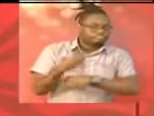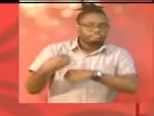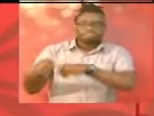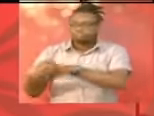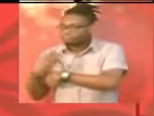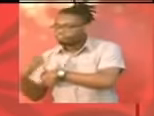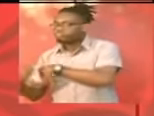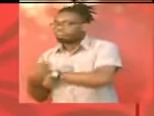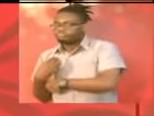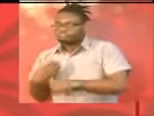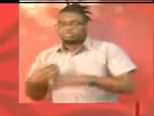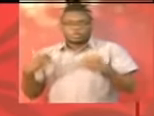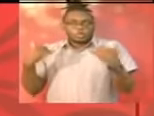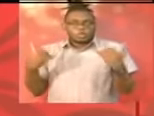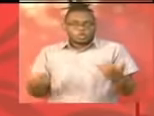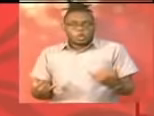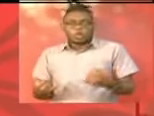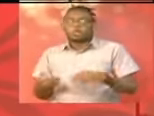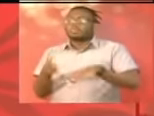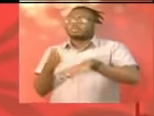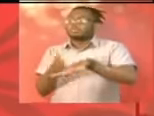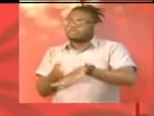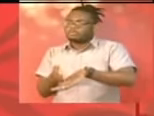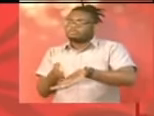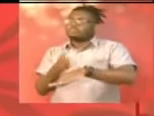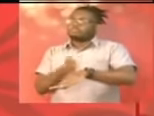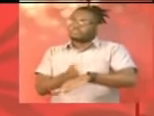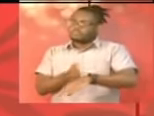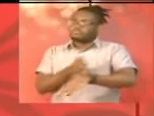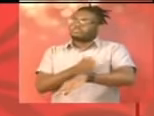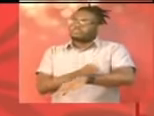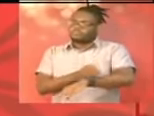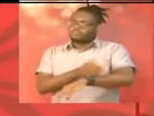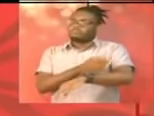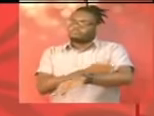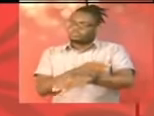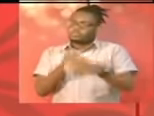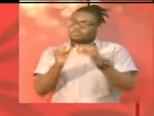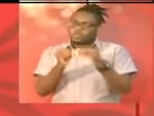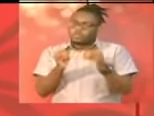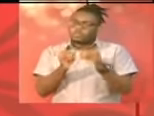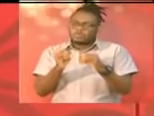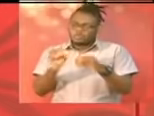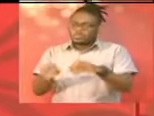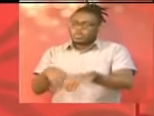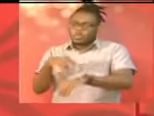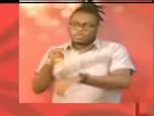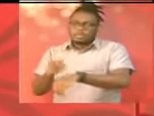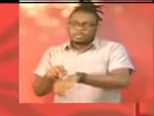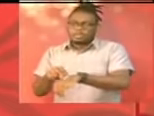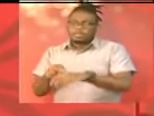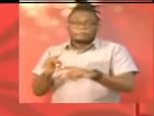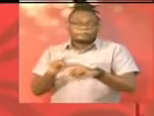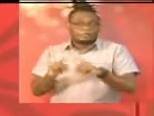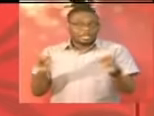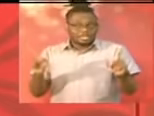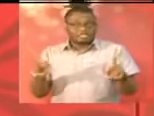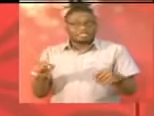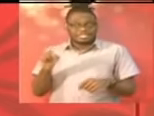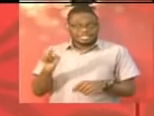return to some semblance of normalcy. Yet, I still lived with the dread of being